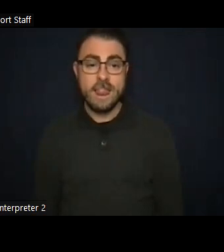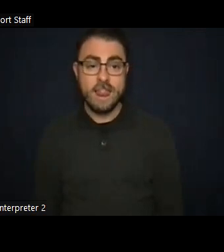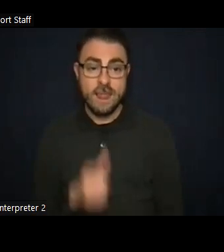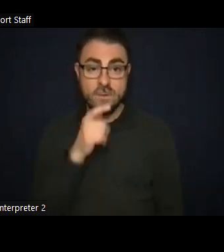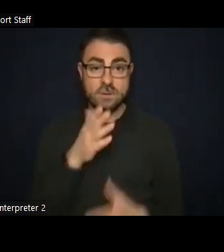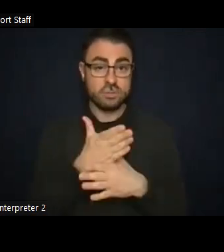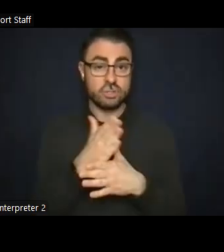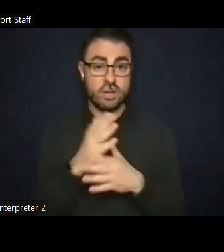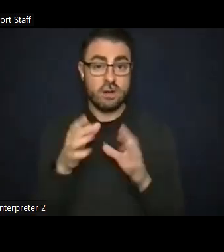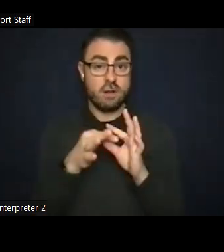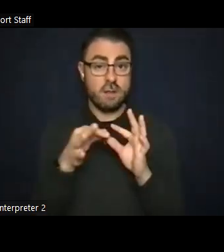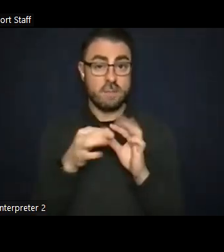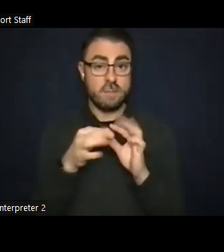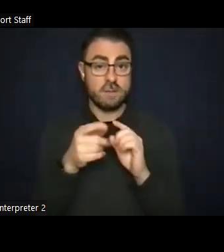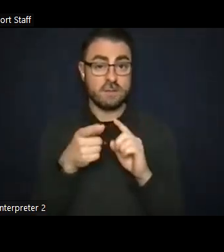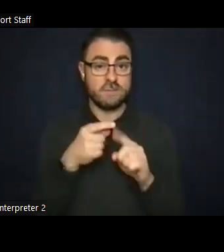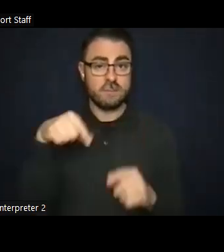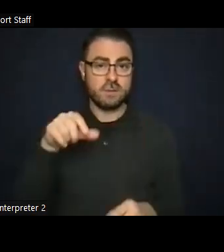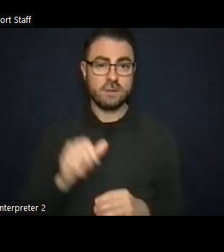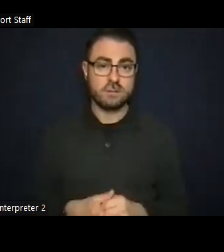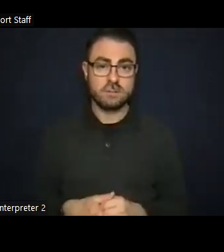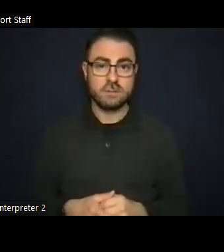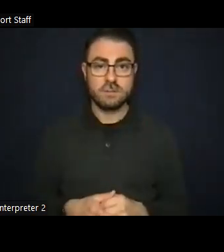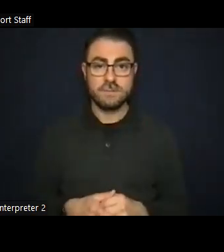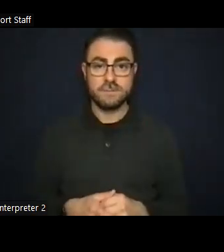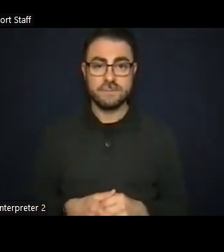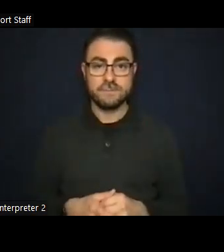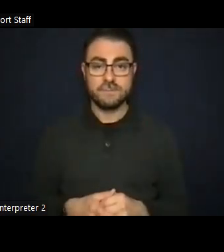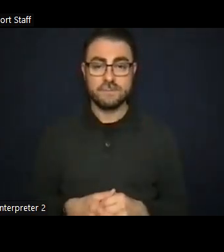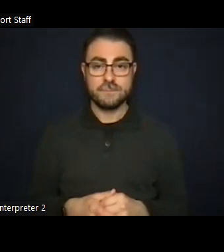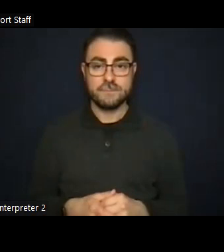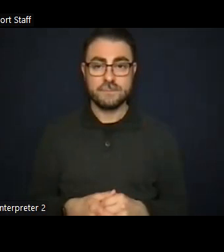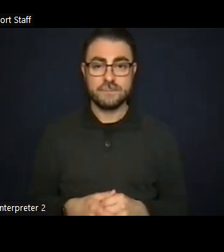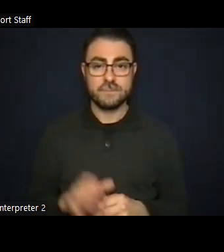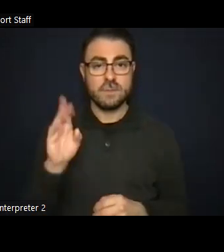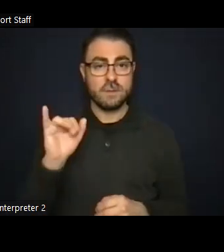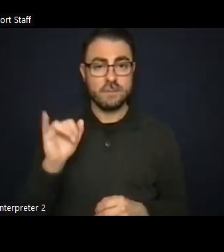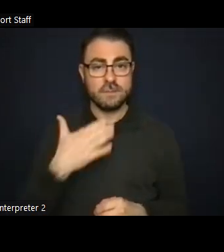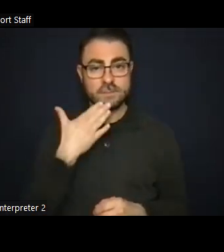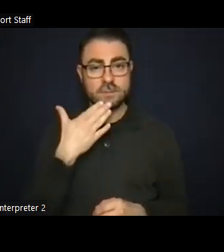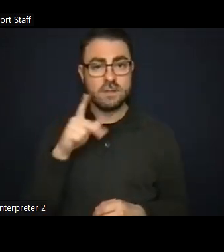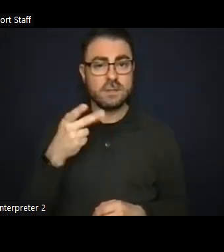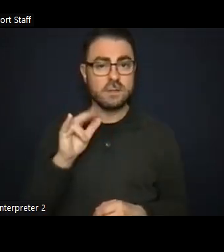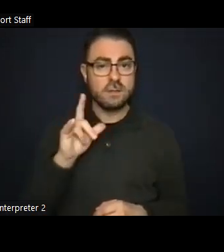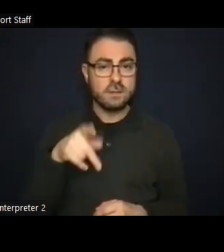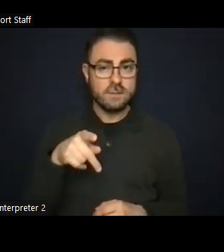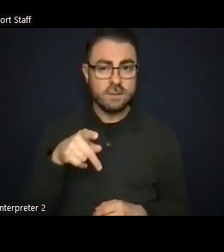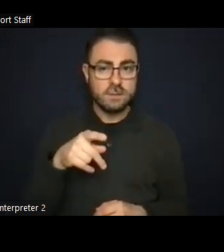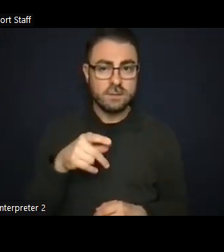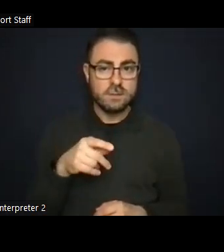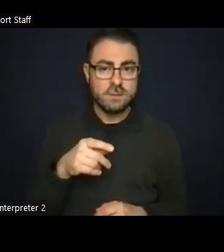the Q&A? For sure, yeah. Thank you for Philip Chachka, I apologize if I say it